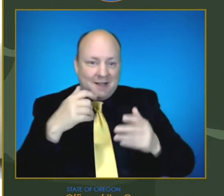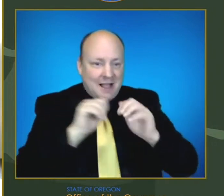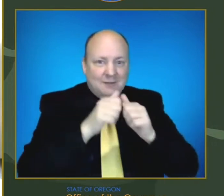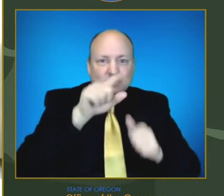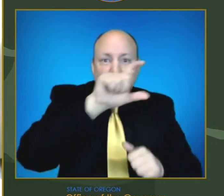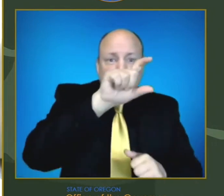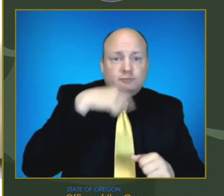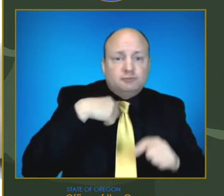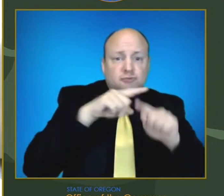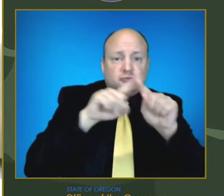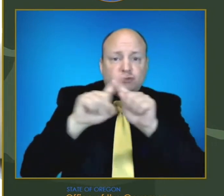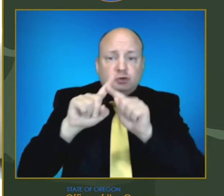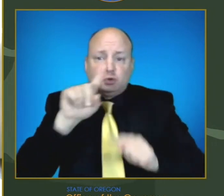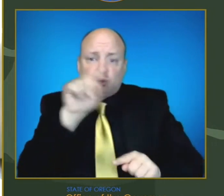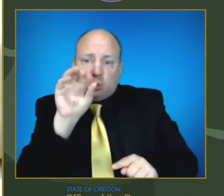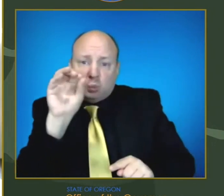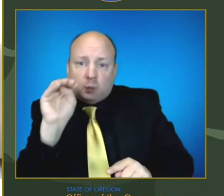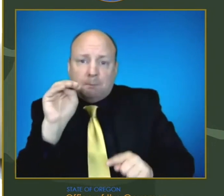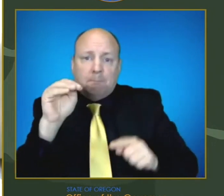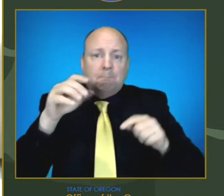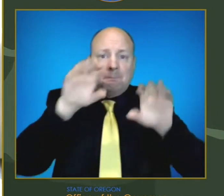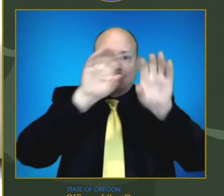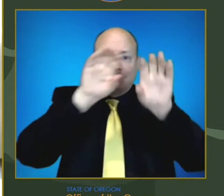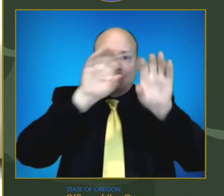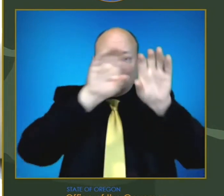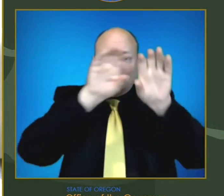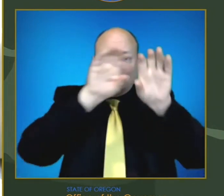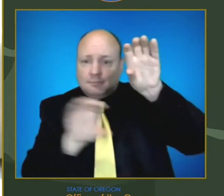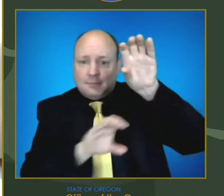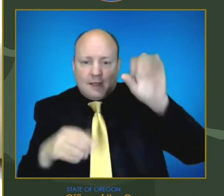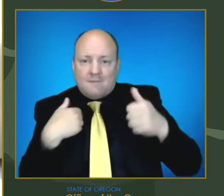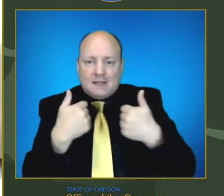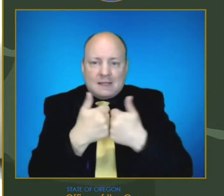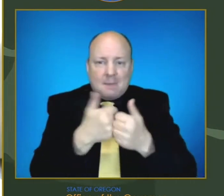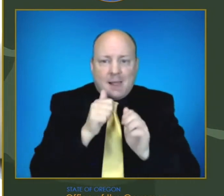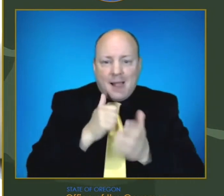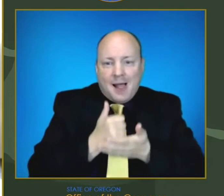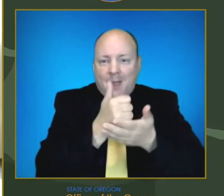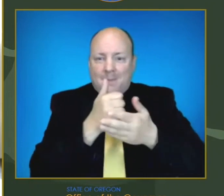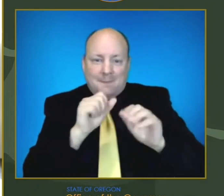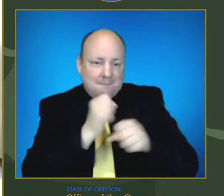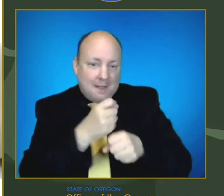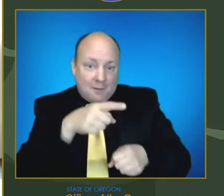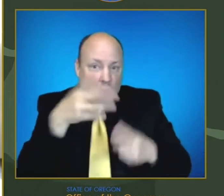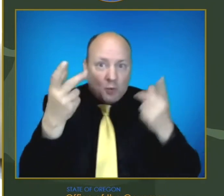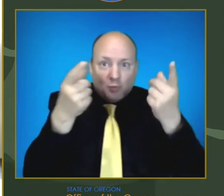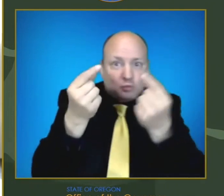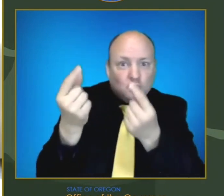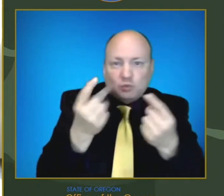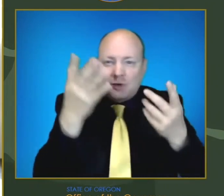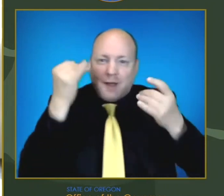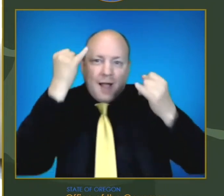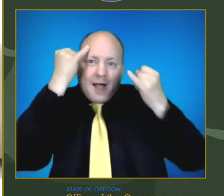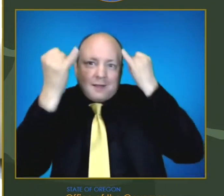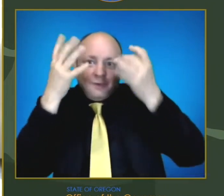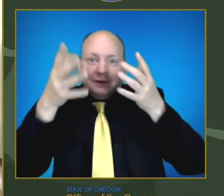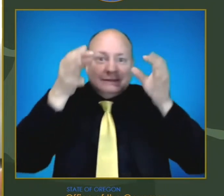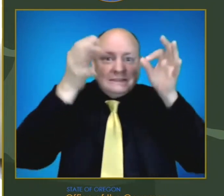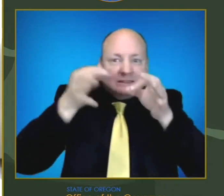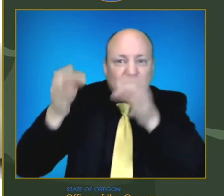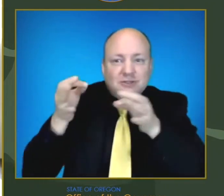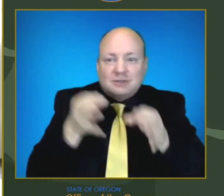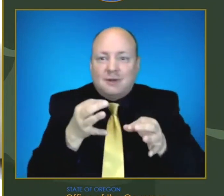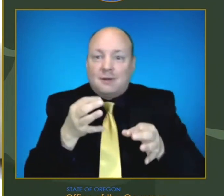techniques right now to help you make tough decisions and improve your lives, to help you eat right by tracking